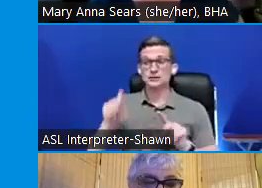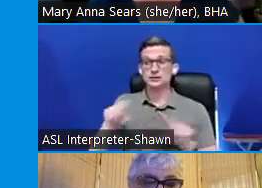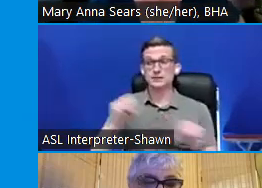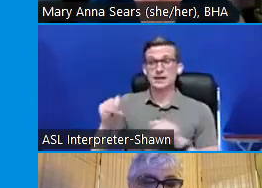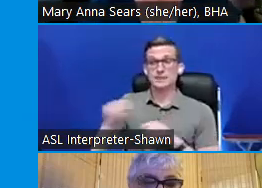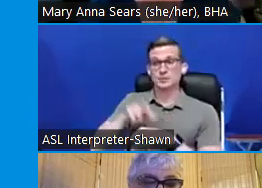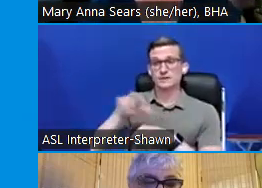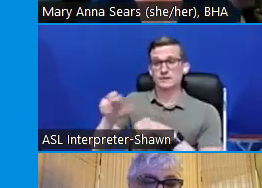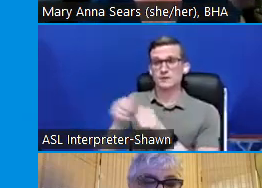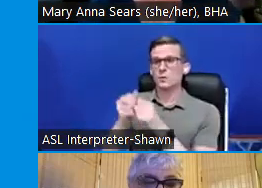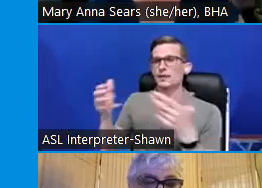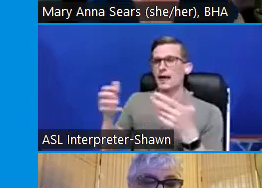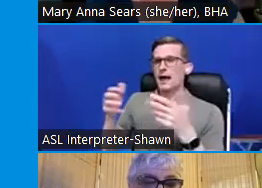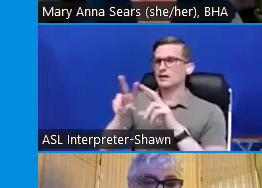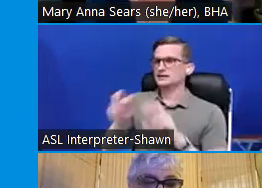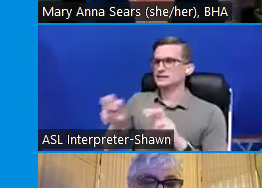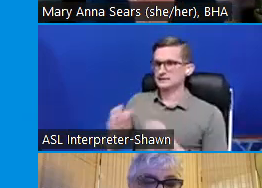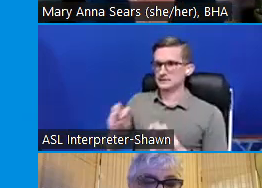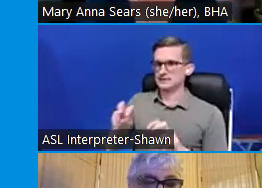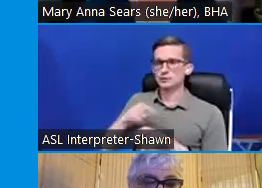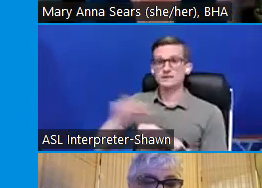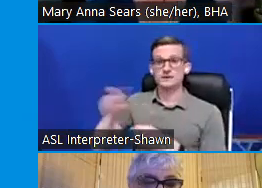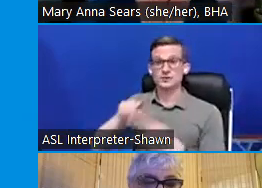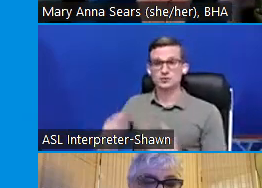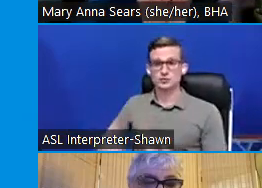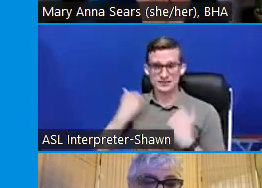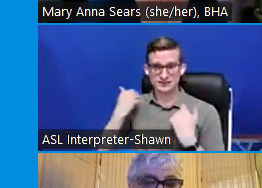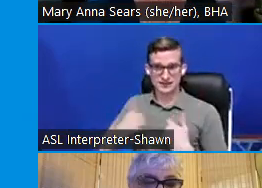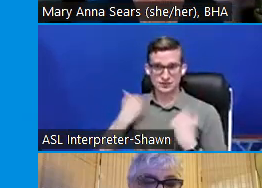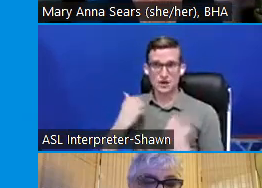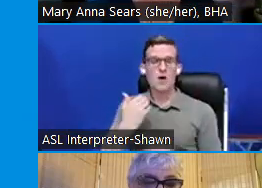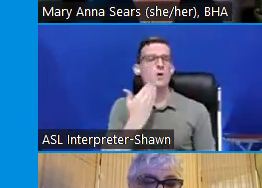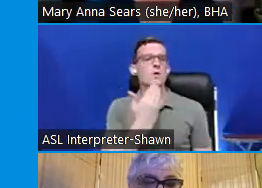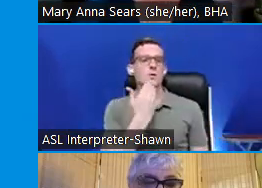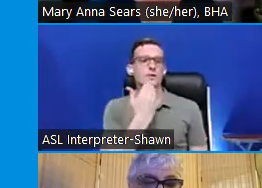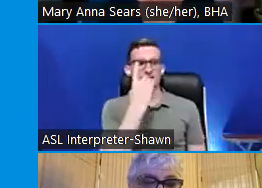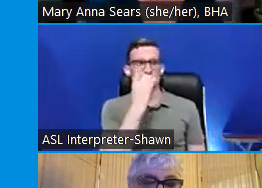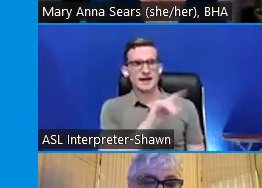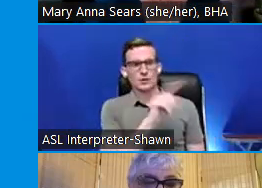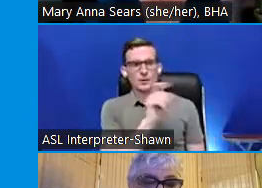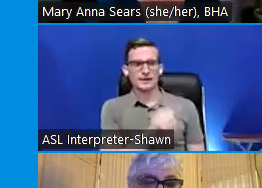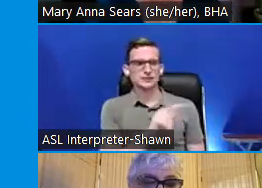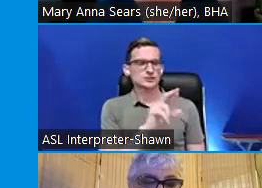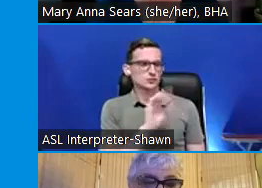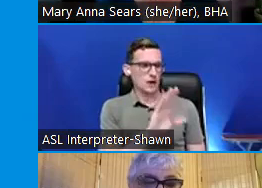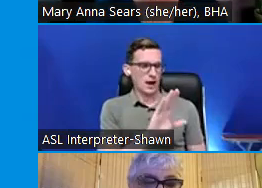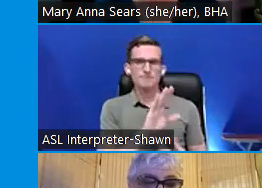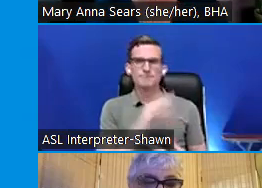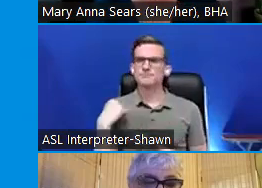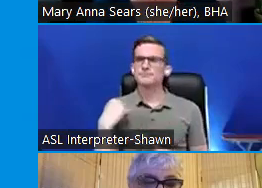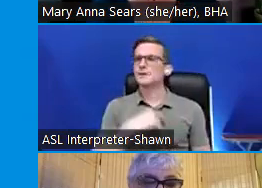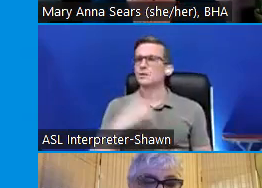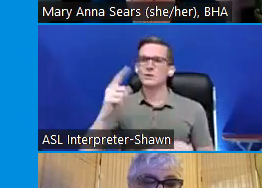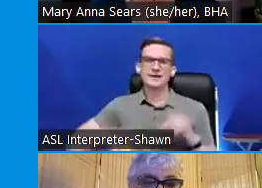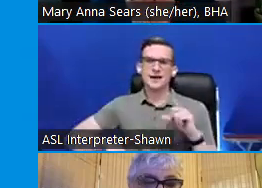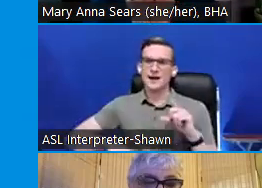those court-ordered. Gotcha. treatment. So thank you for the question, Rob. We cannot say that our